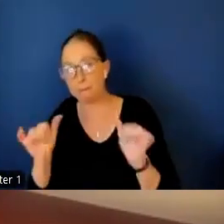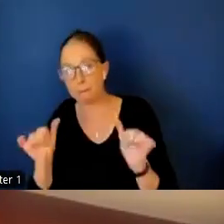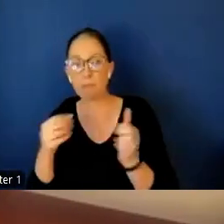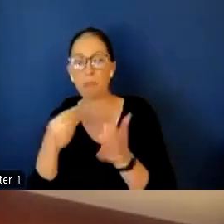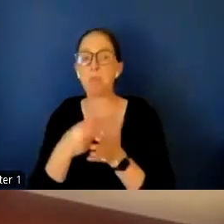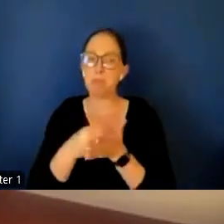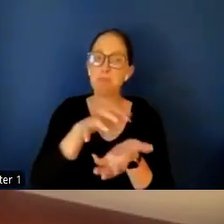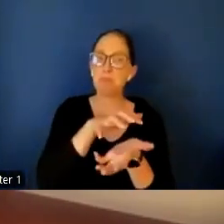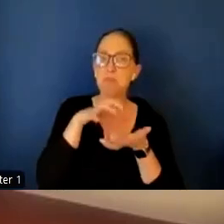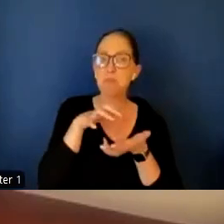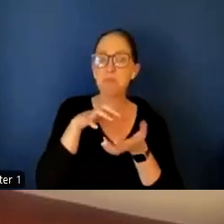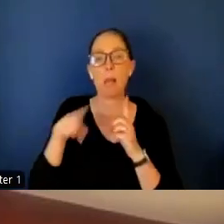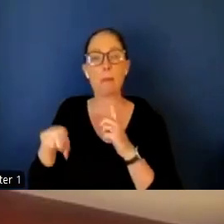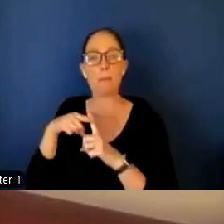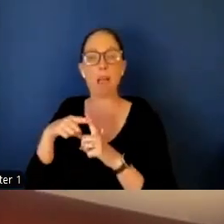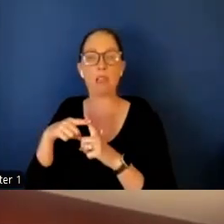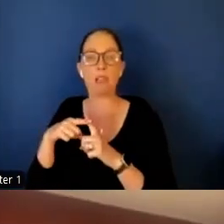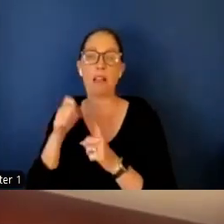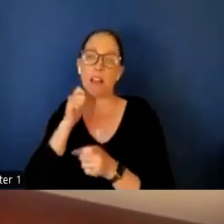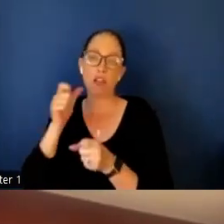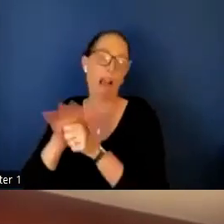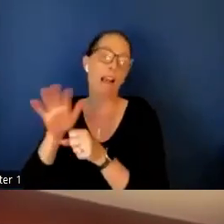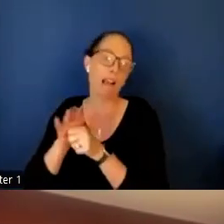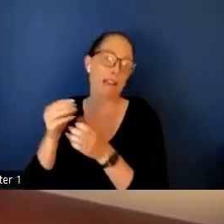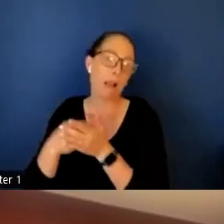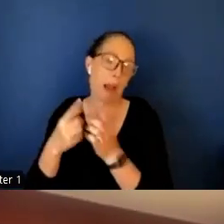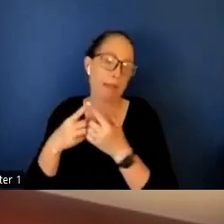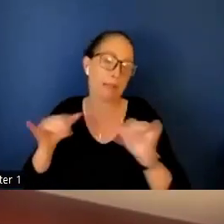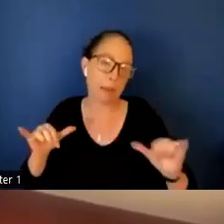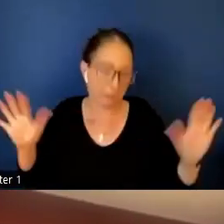also not enough money at all.